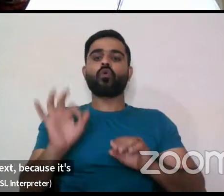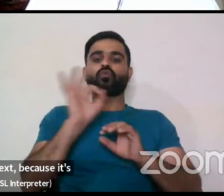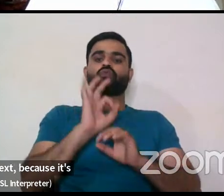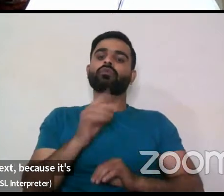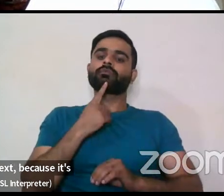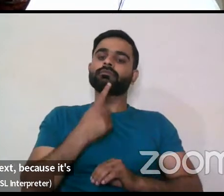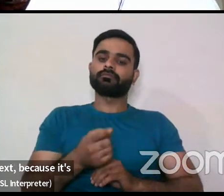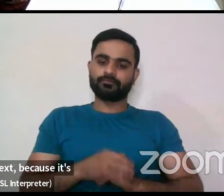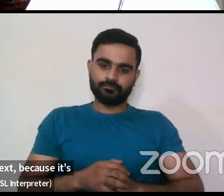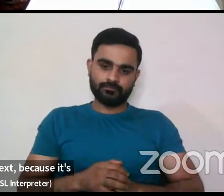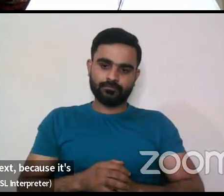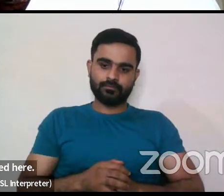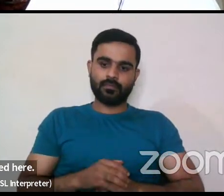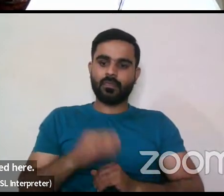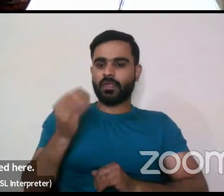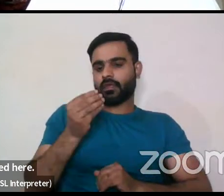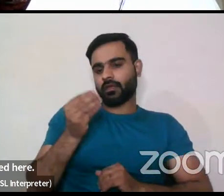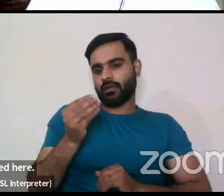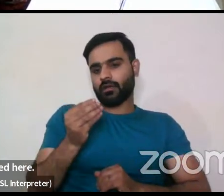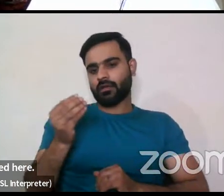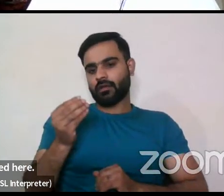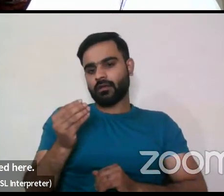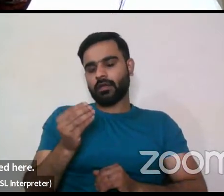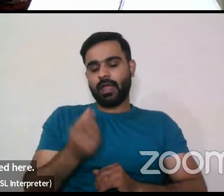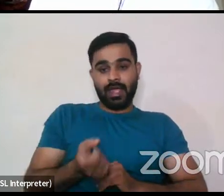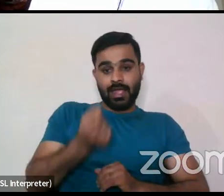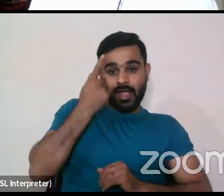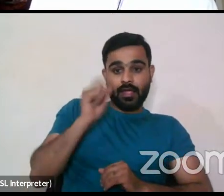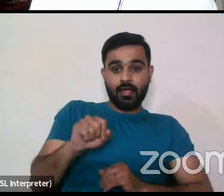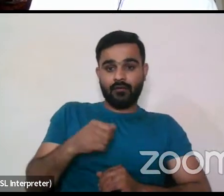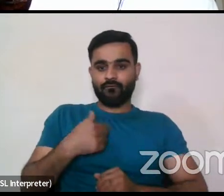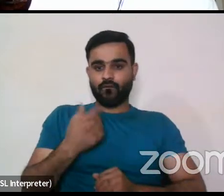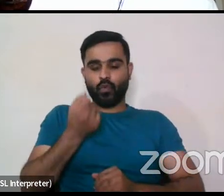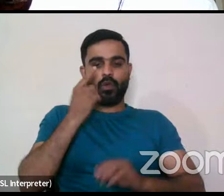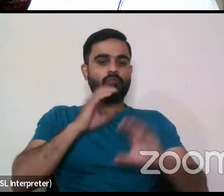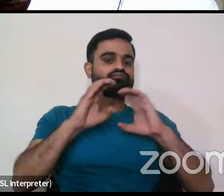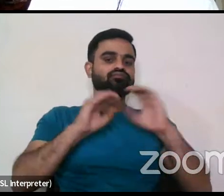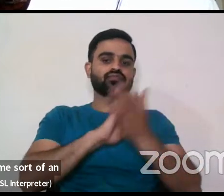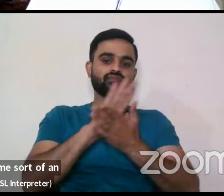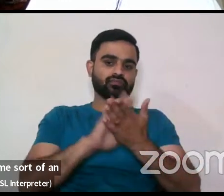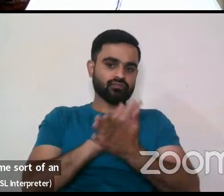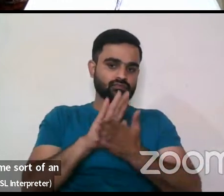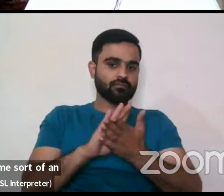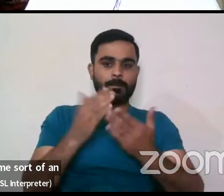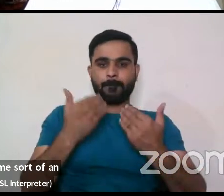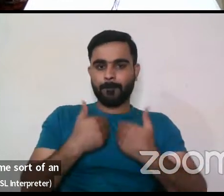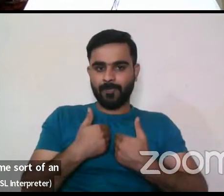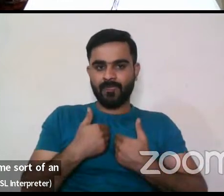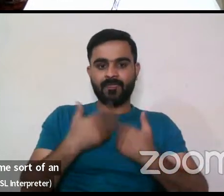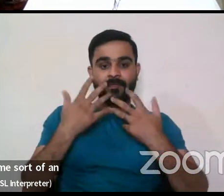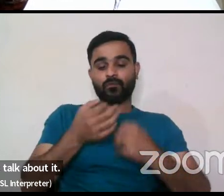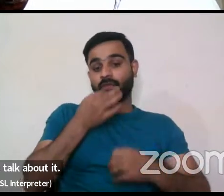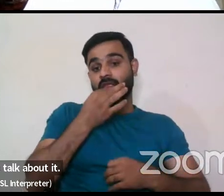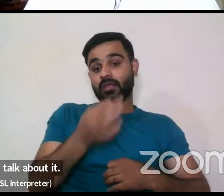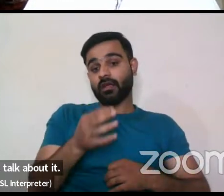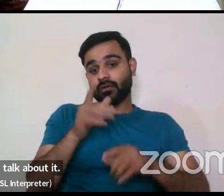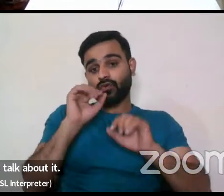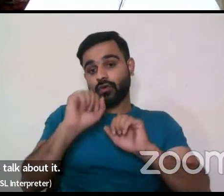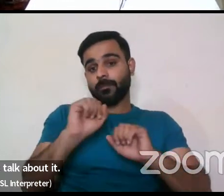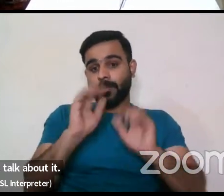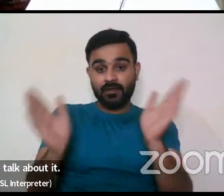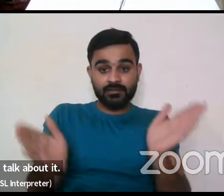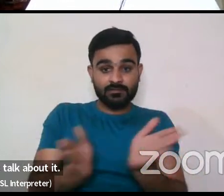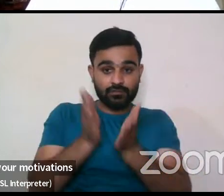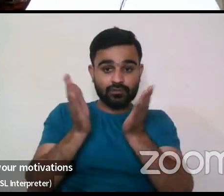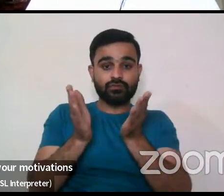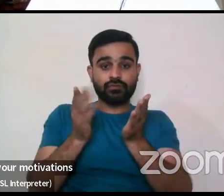there is some sort of an understanding that we don't get to talk about it. So I just want to ask you, what were your